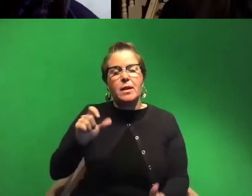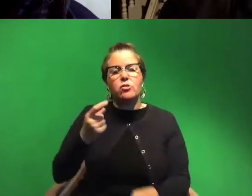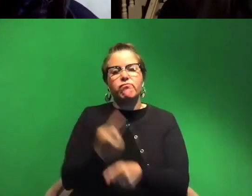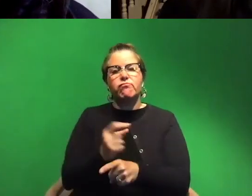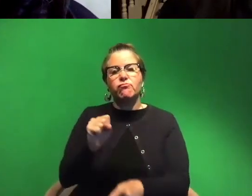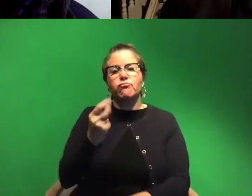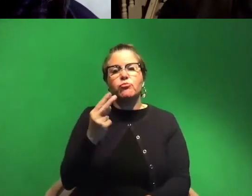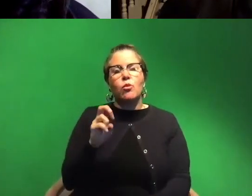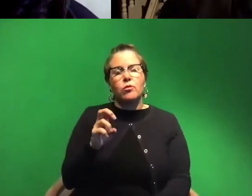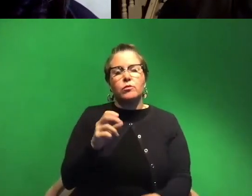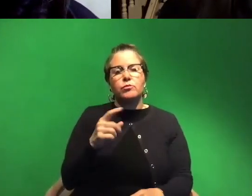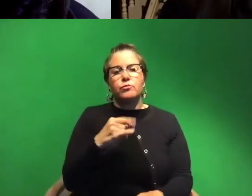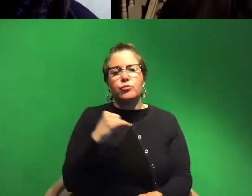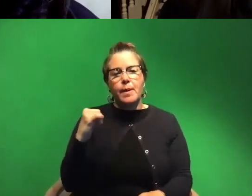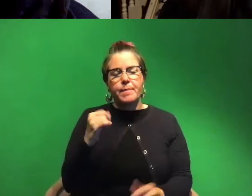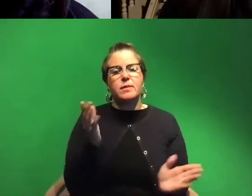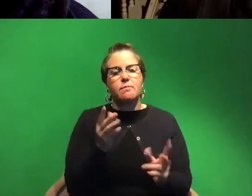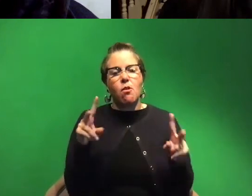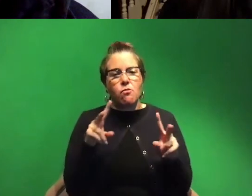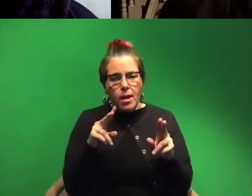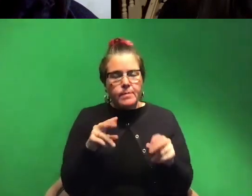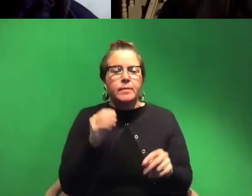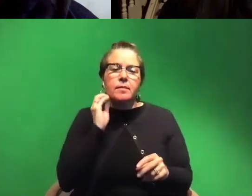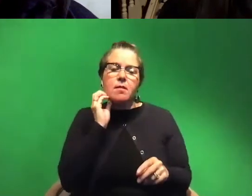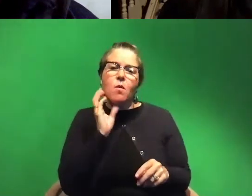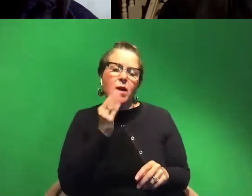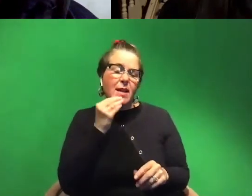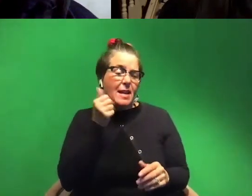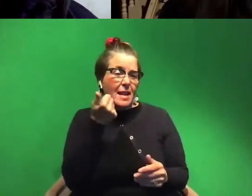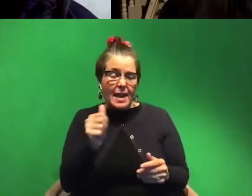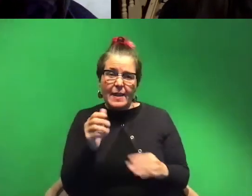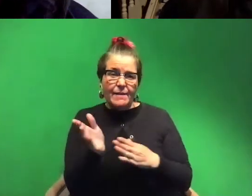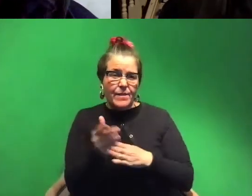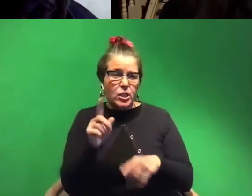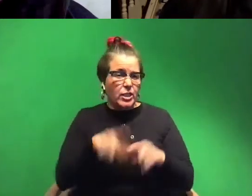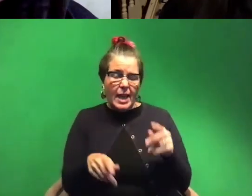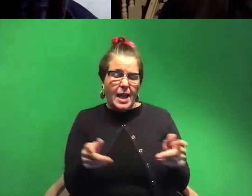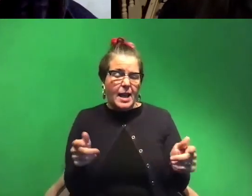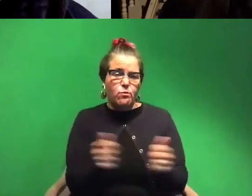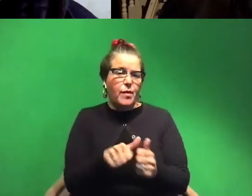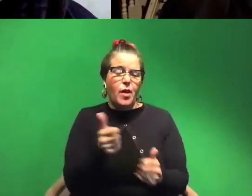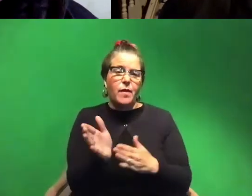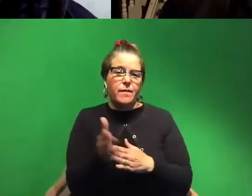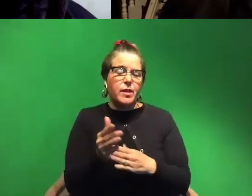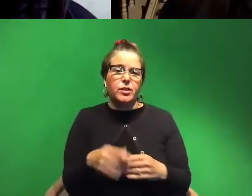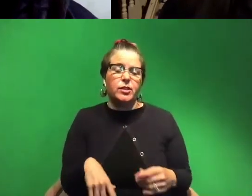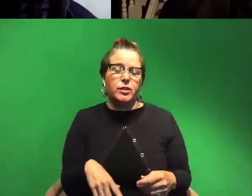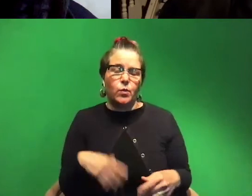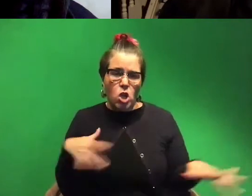small crabs. They will eat any fish you put in the tank, so you can't keep them with any fish in your tank. Your cuttlefish will be the only thing in